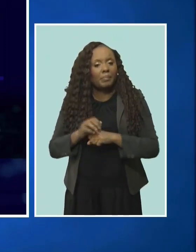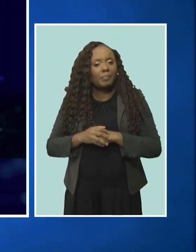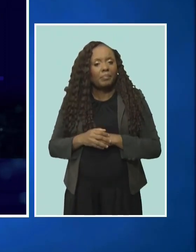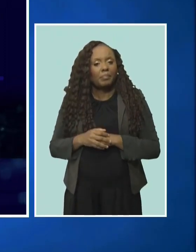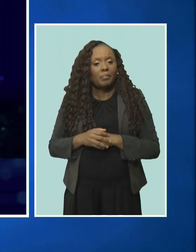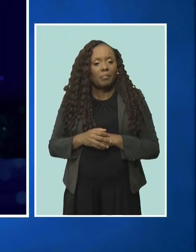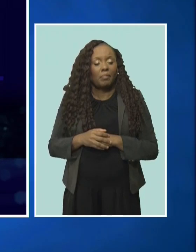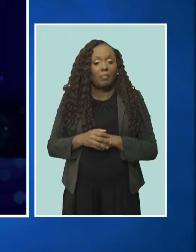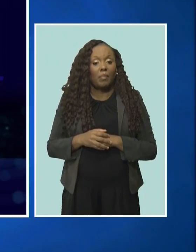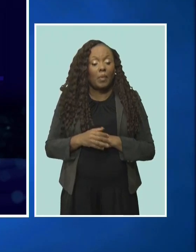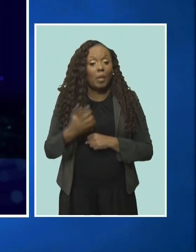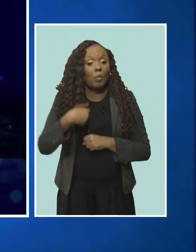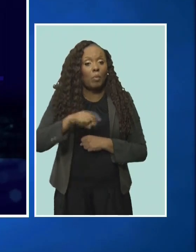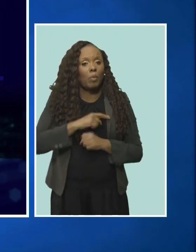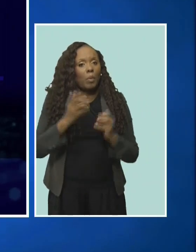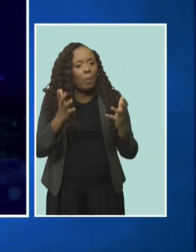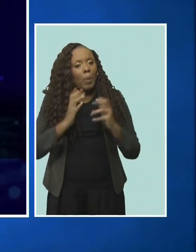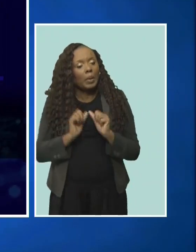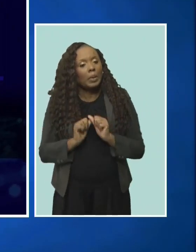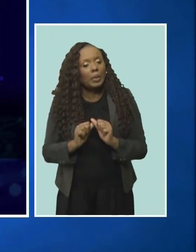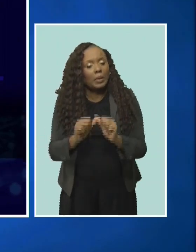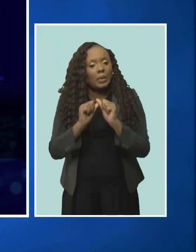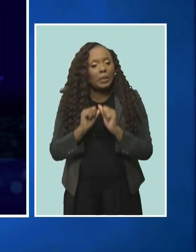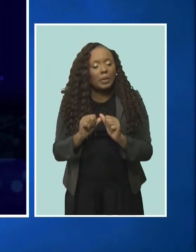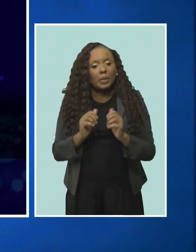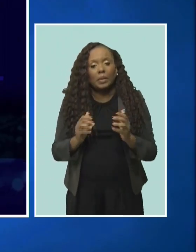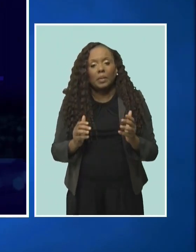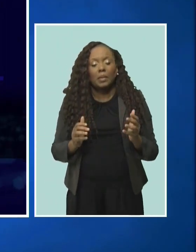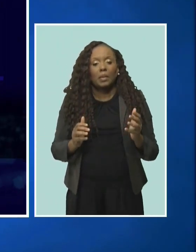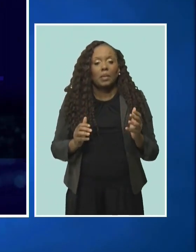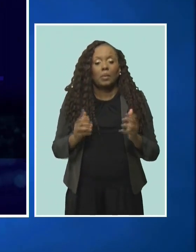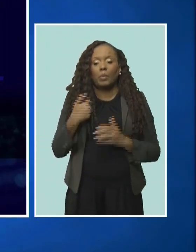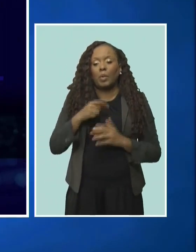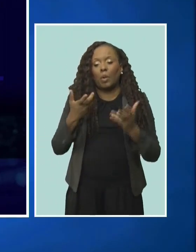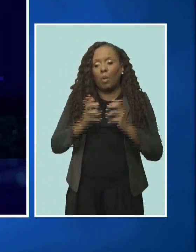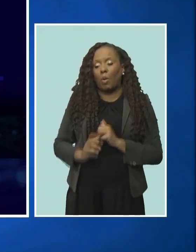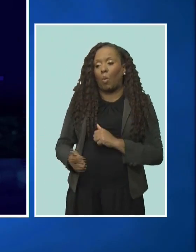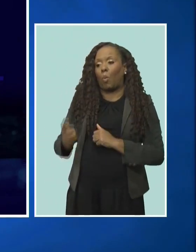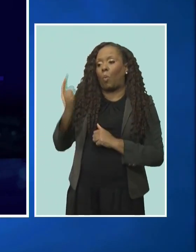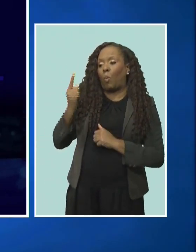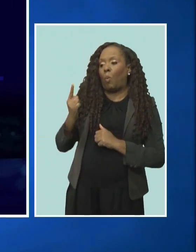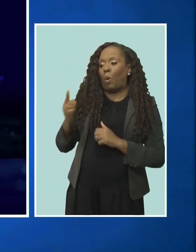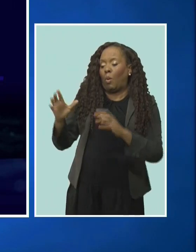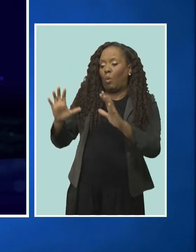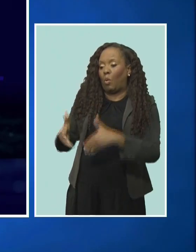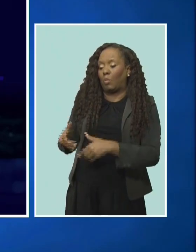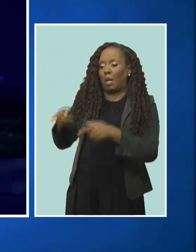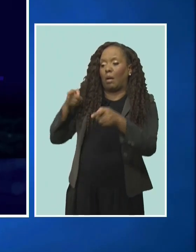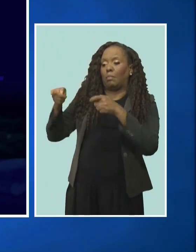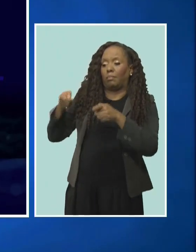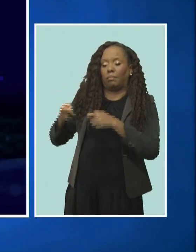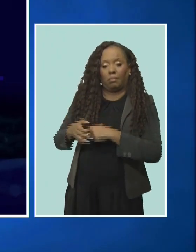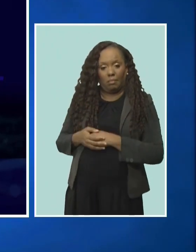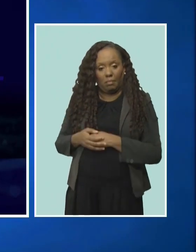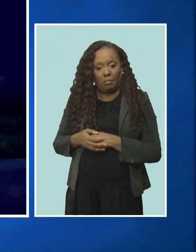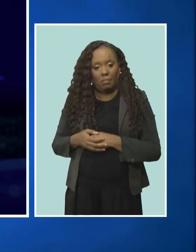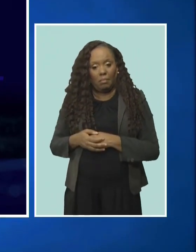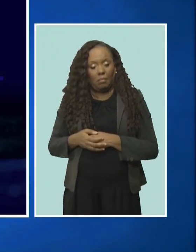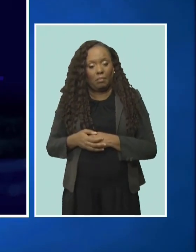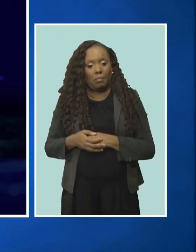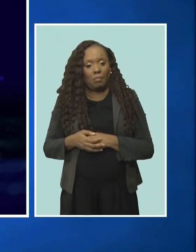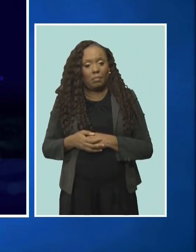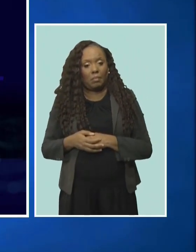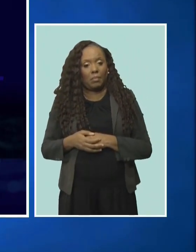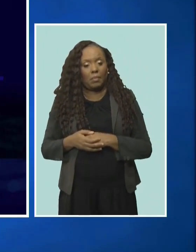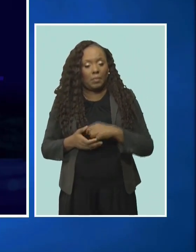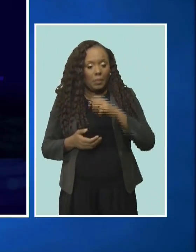want to see a situation where, anyway, that there's any monopolization in the industry when it comes to egg production,